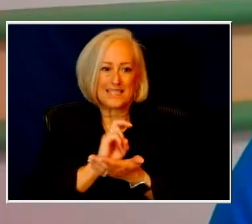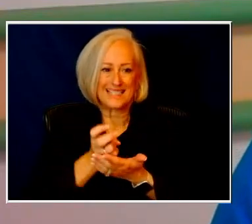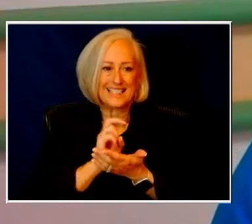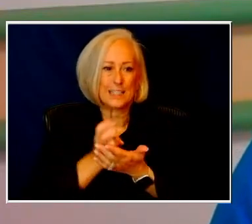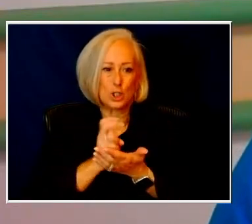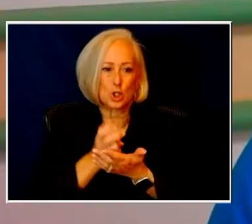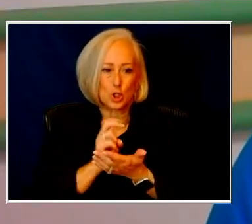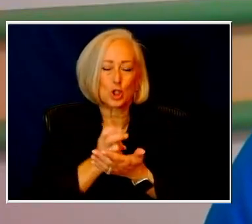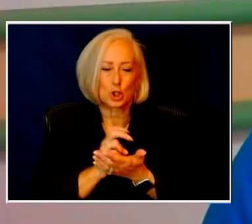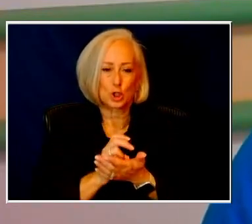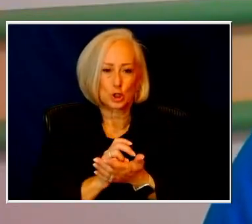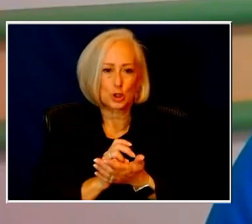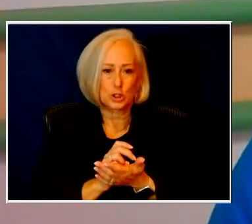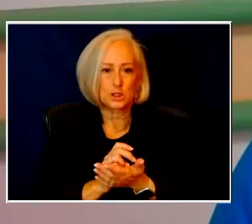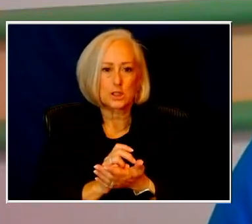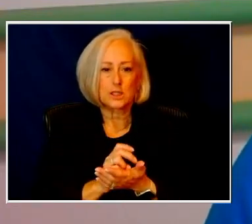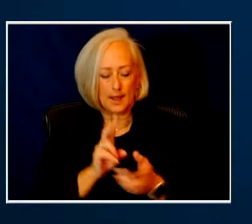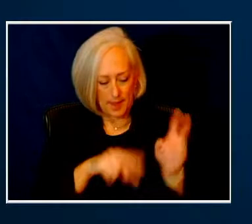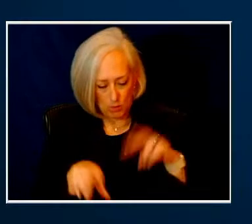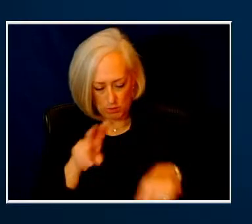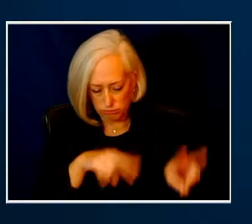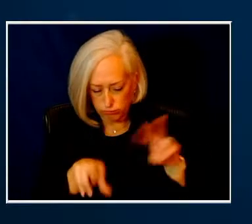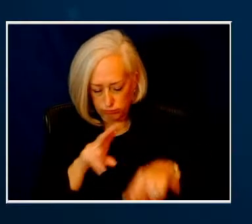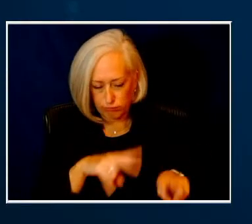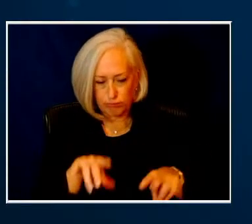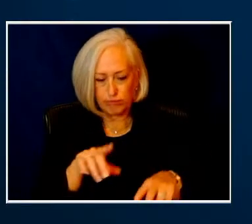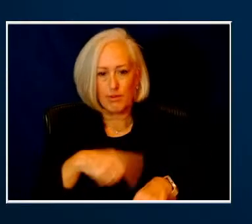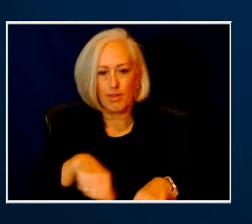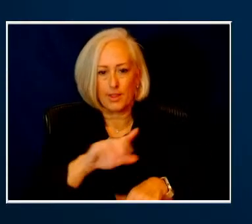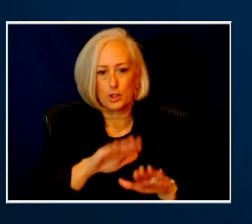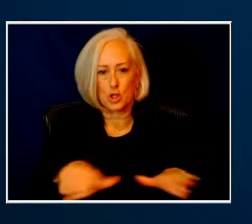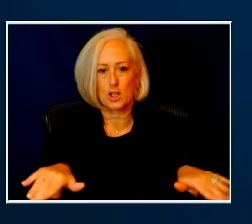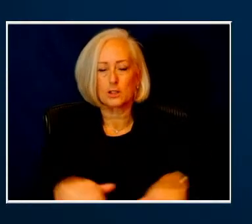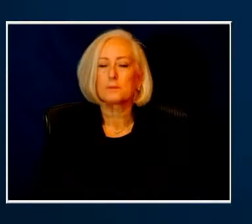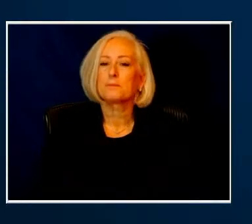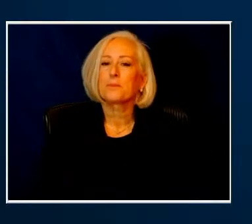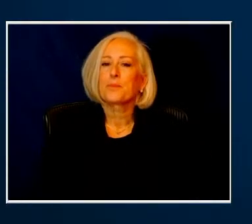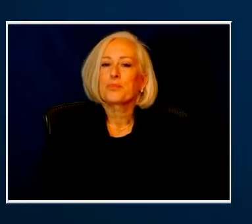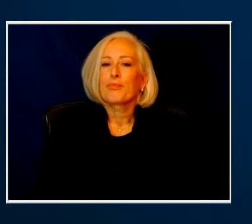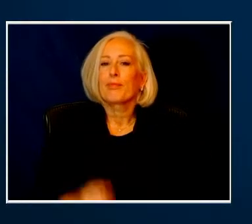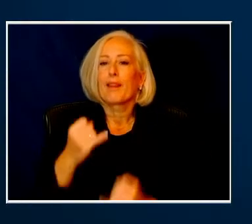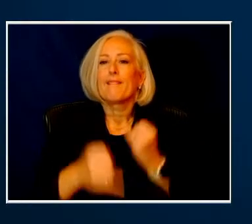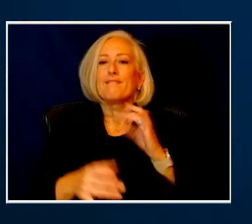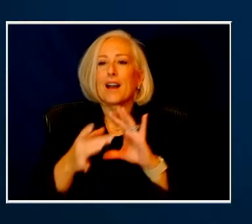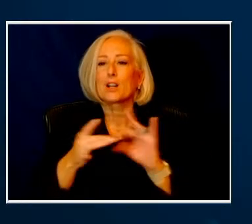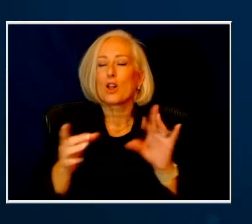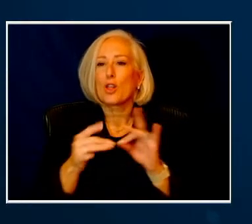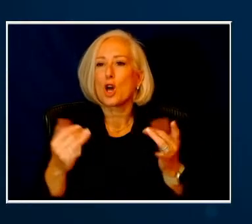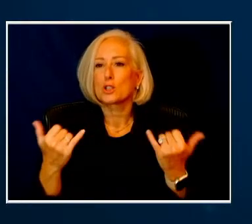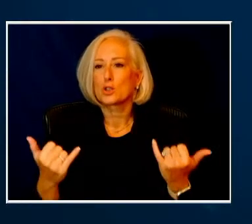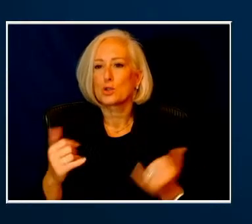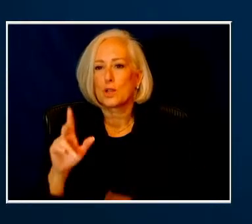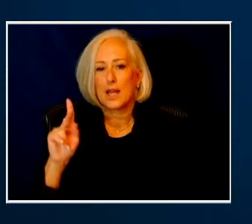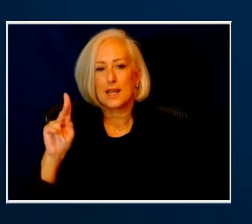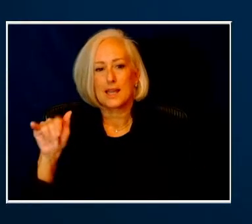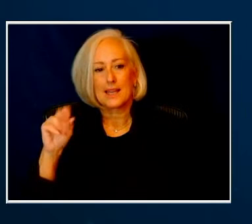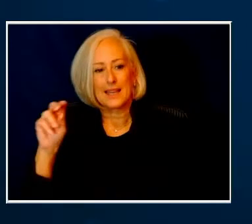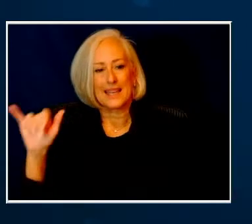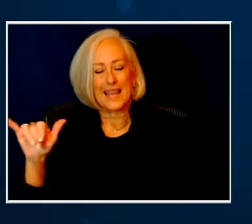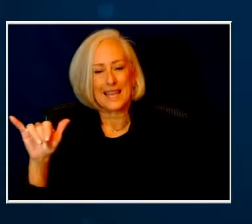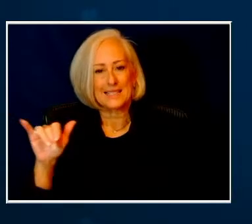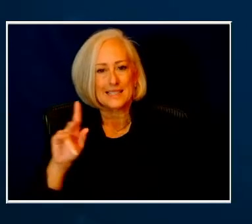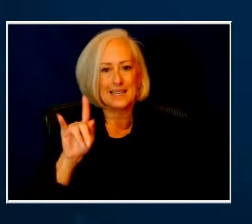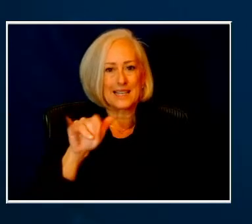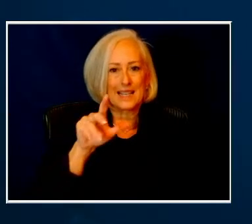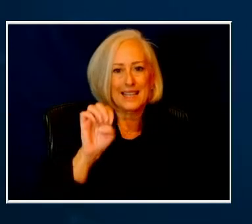focal on examination. Let's get to our final thoughts today. And Casey, Kale, and Kolbie, we'll start with